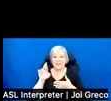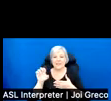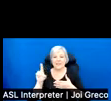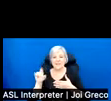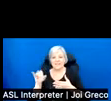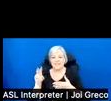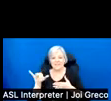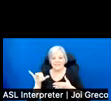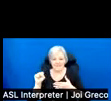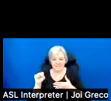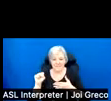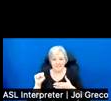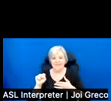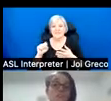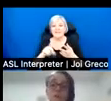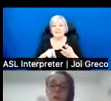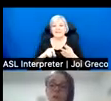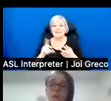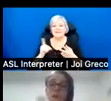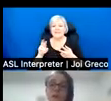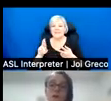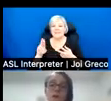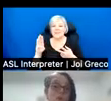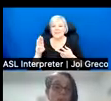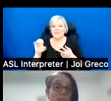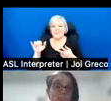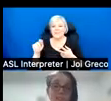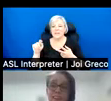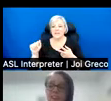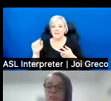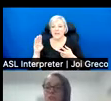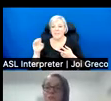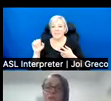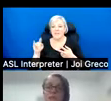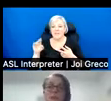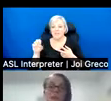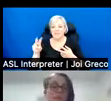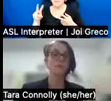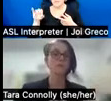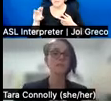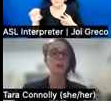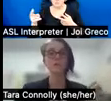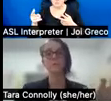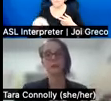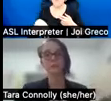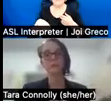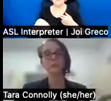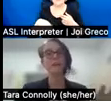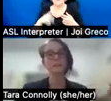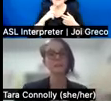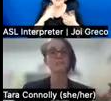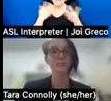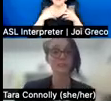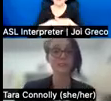Beata Batorowicz, and Dr. Stephan Dobri, who are going to join us today to present on the convergence of medical